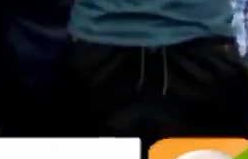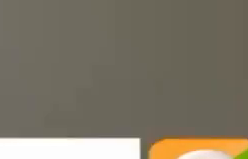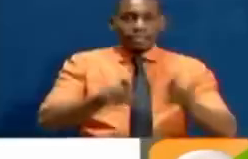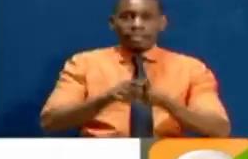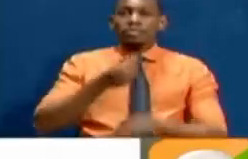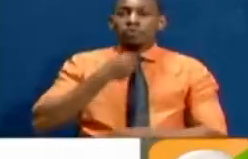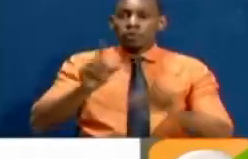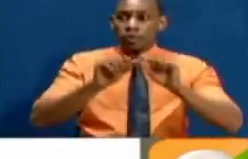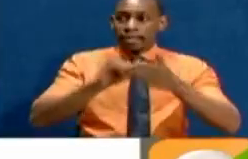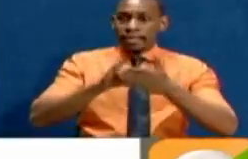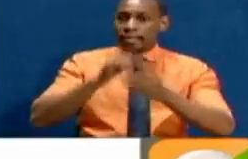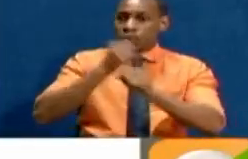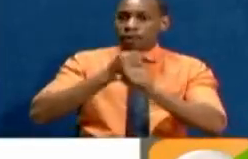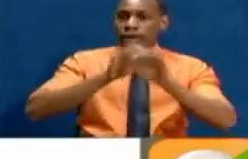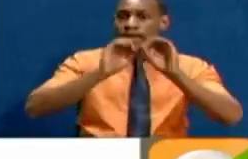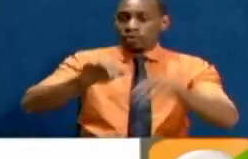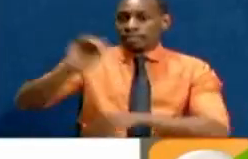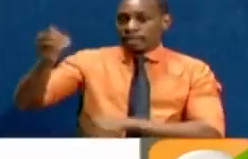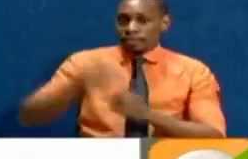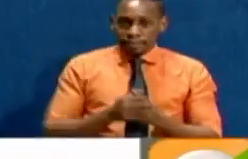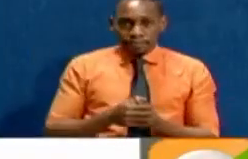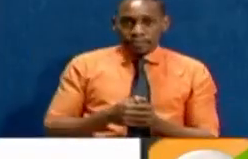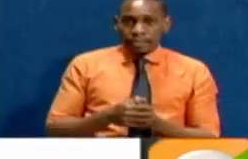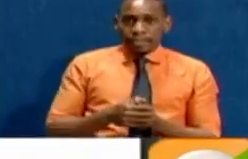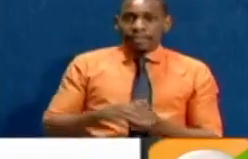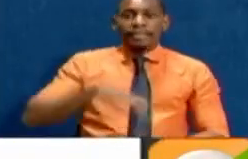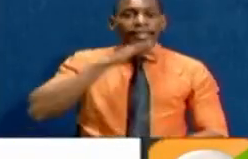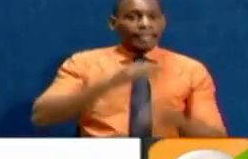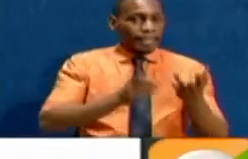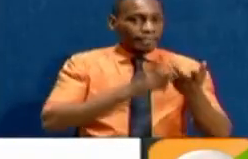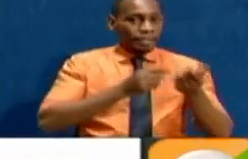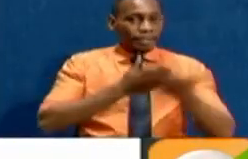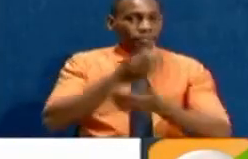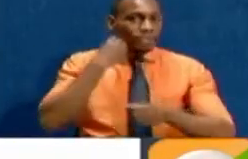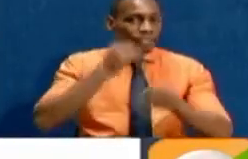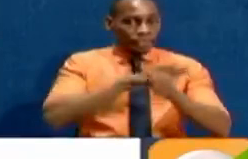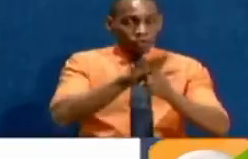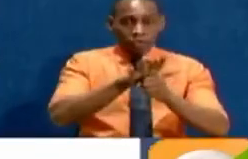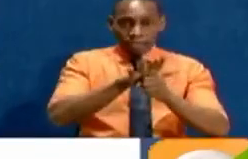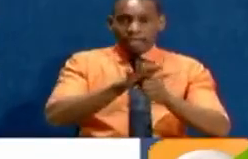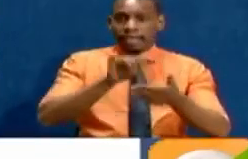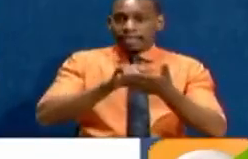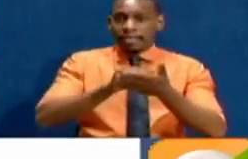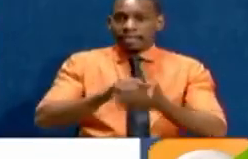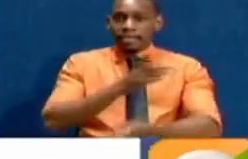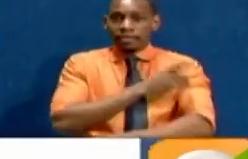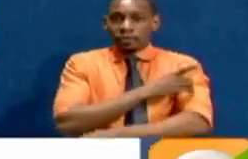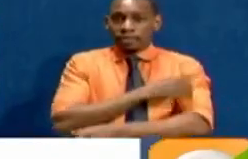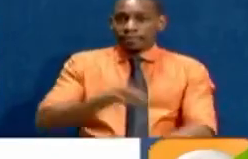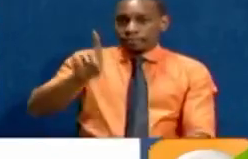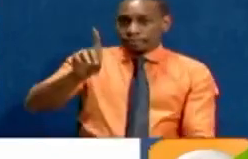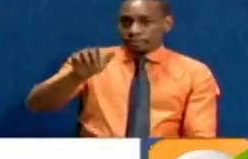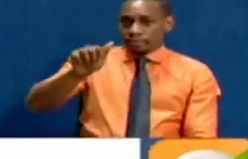the union says the fight will be lost in the county. The latest death due to COVID-19 complications is that of Dr.